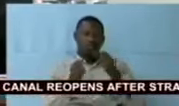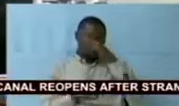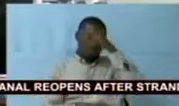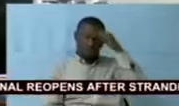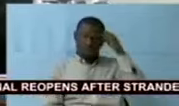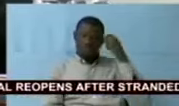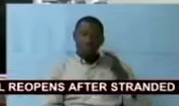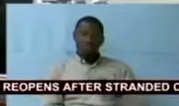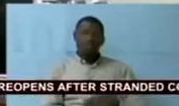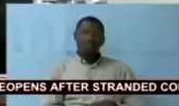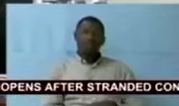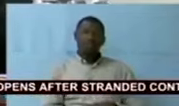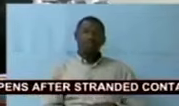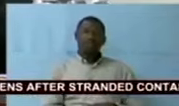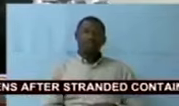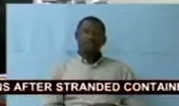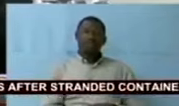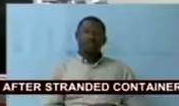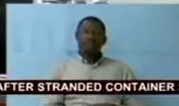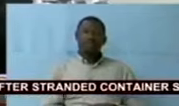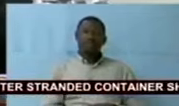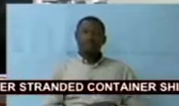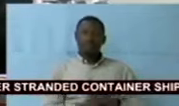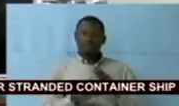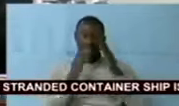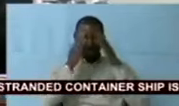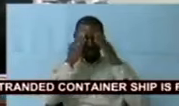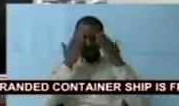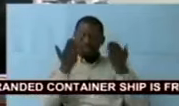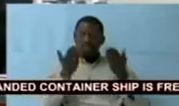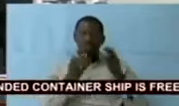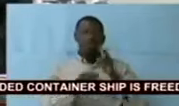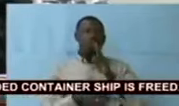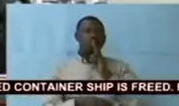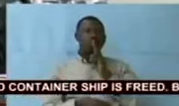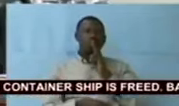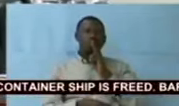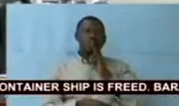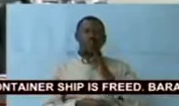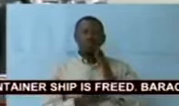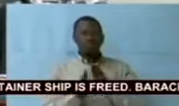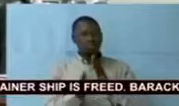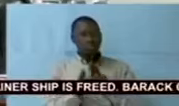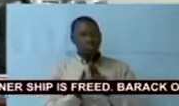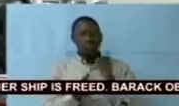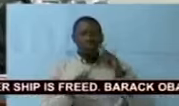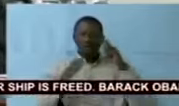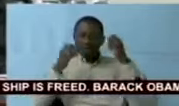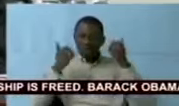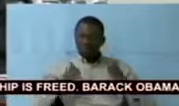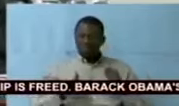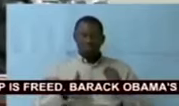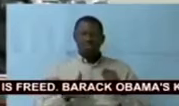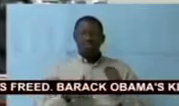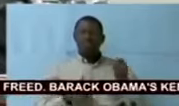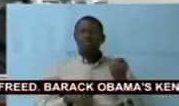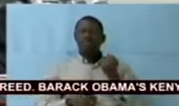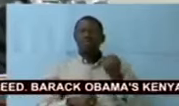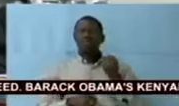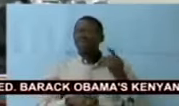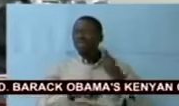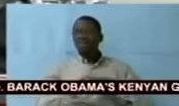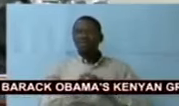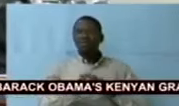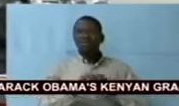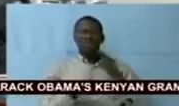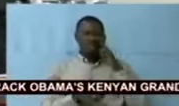And I don't know exactly what happened because I was trying to